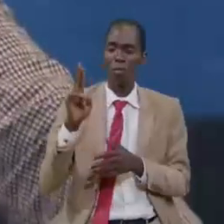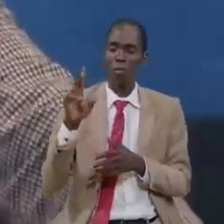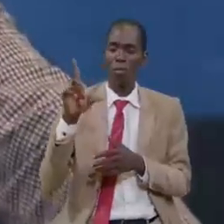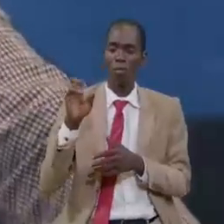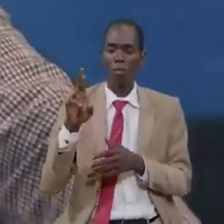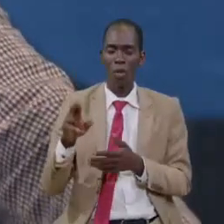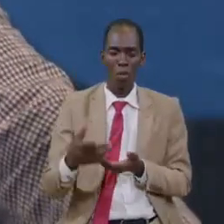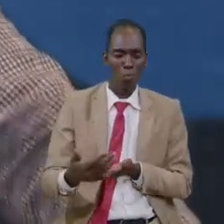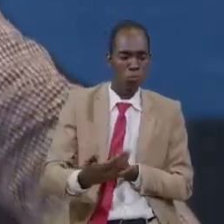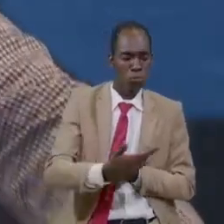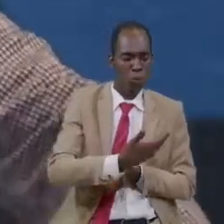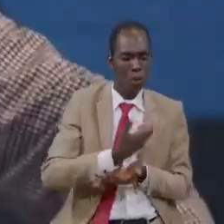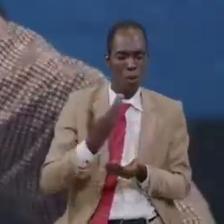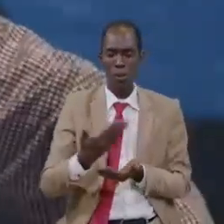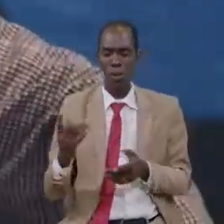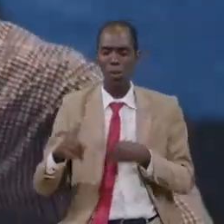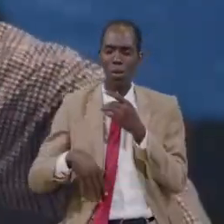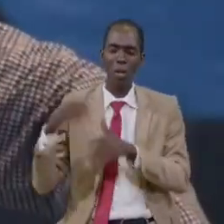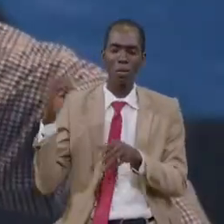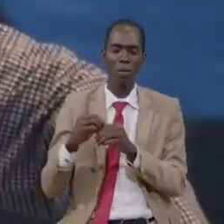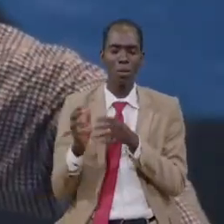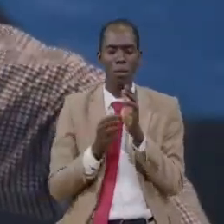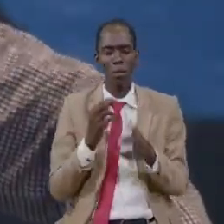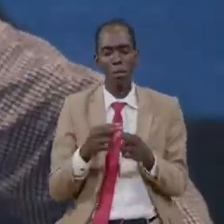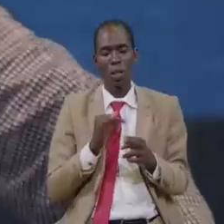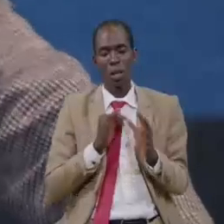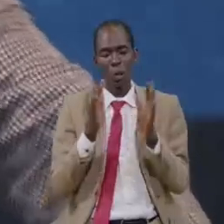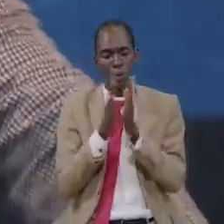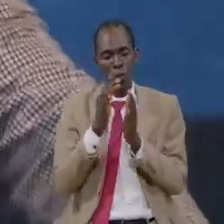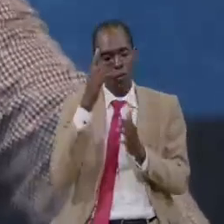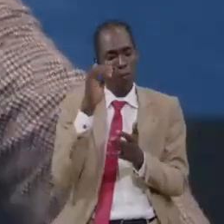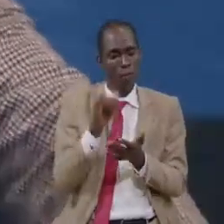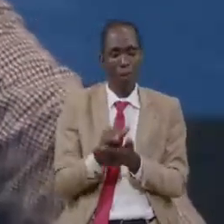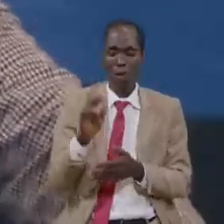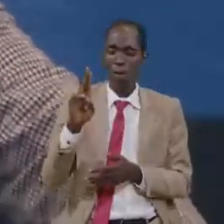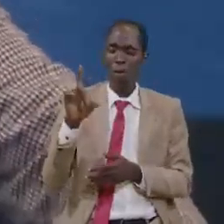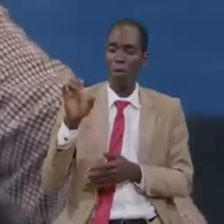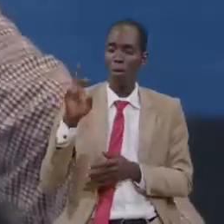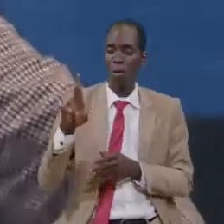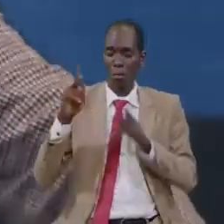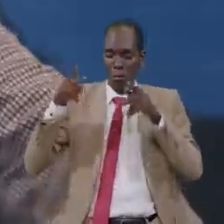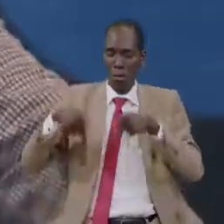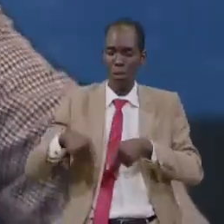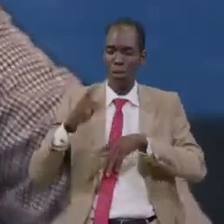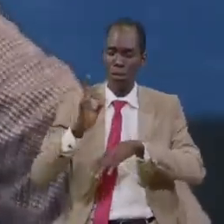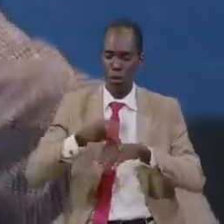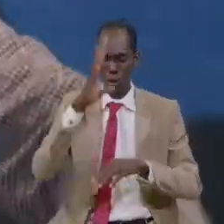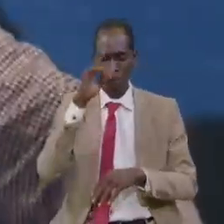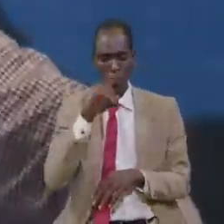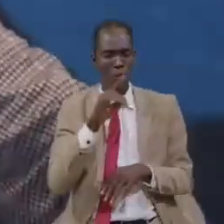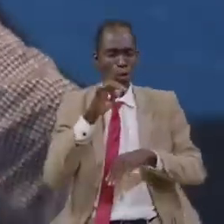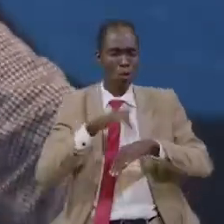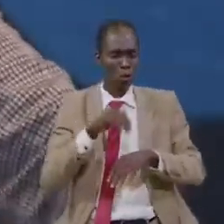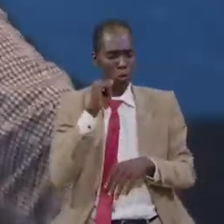and go. Yeah. I pray for that ulcer patient. Touch him, touch her, heal them